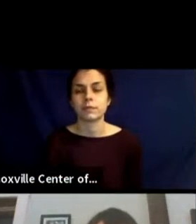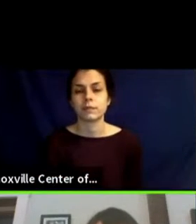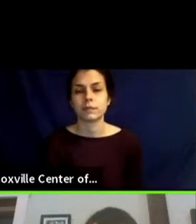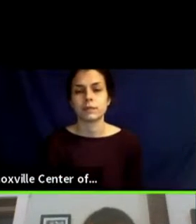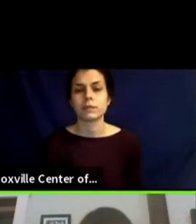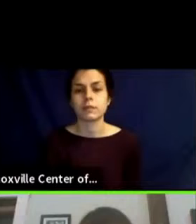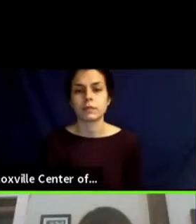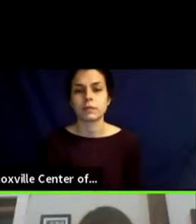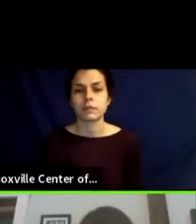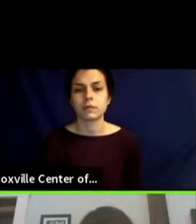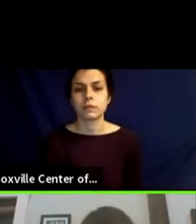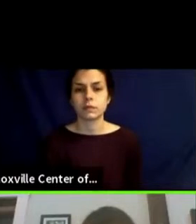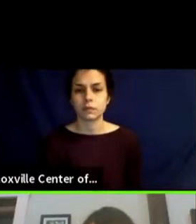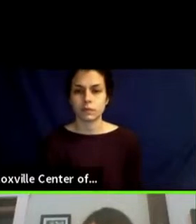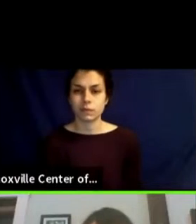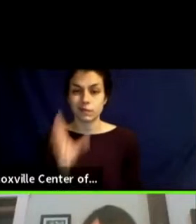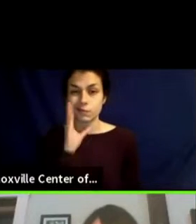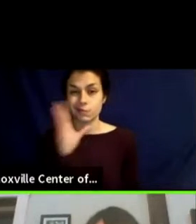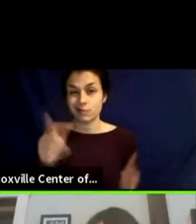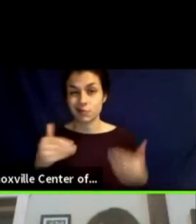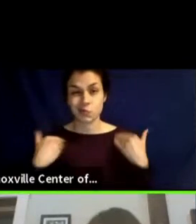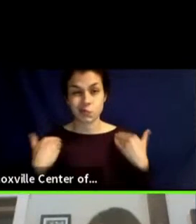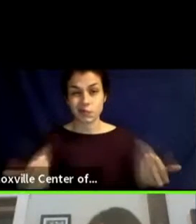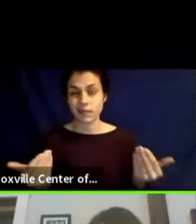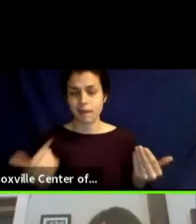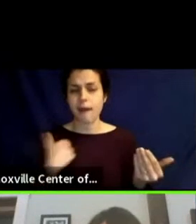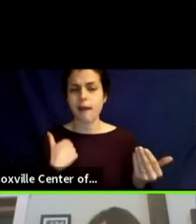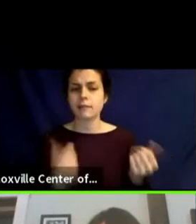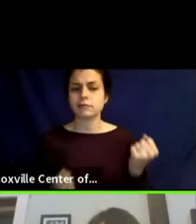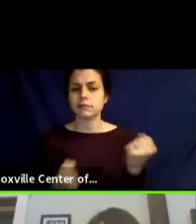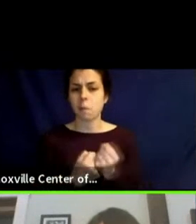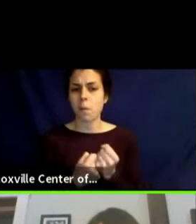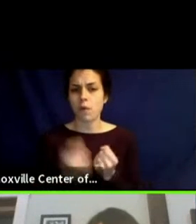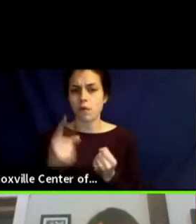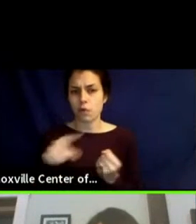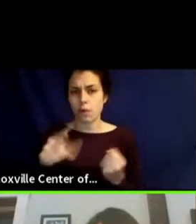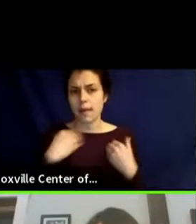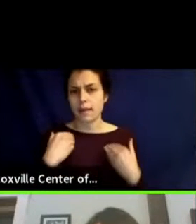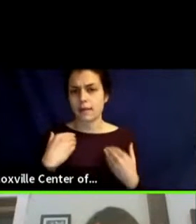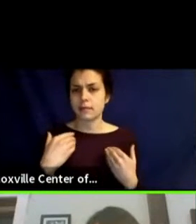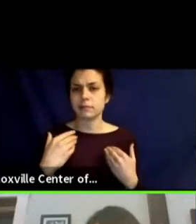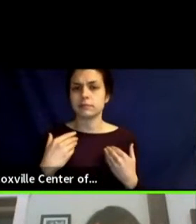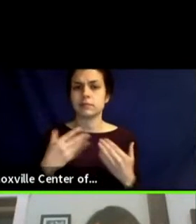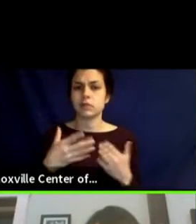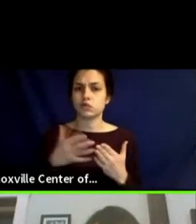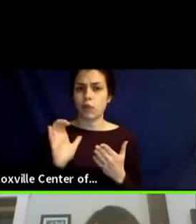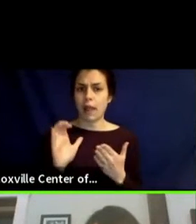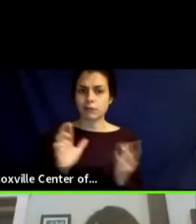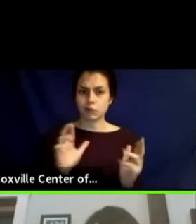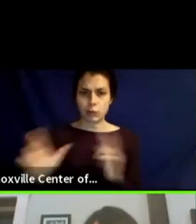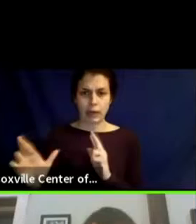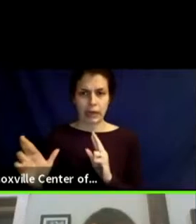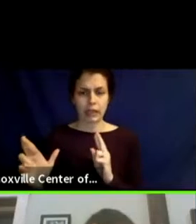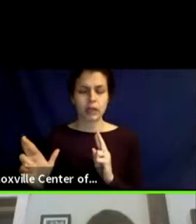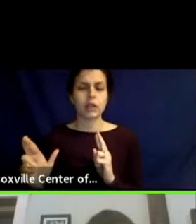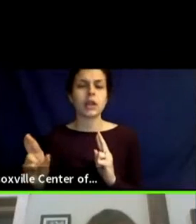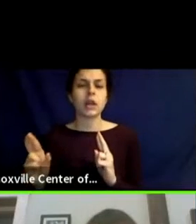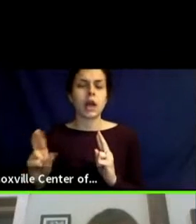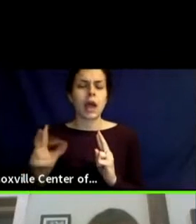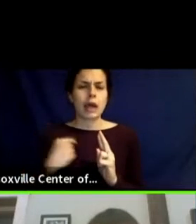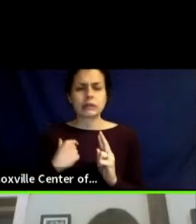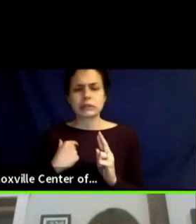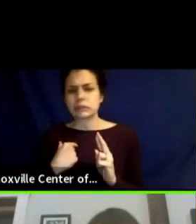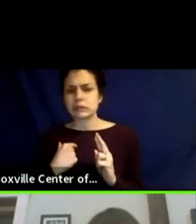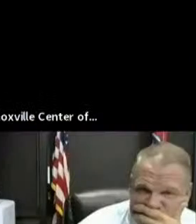So I guess I'll go ahead and I support that you had a placeholder, and I was a little bit worried that I was going to have trouble